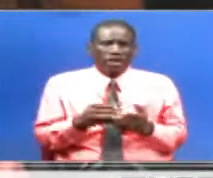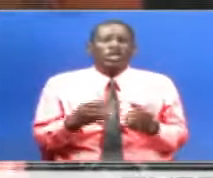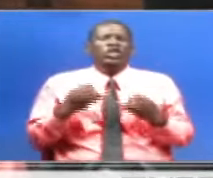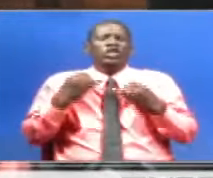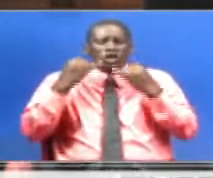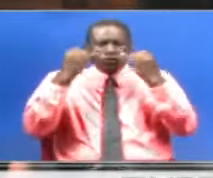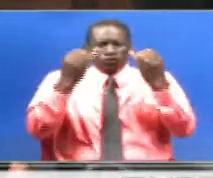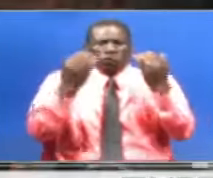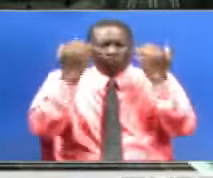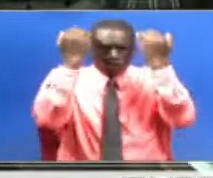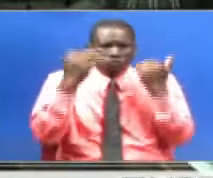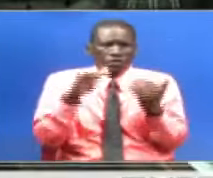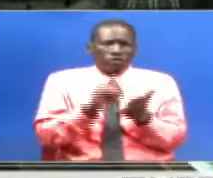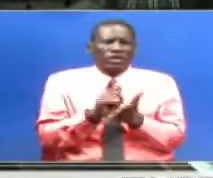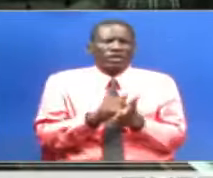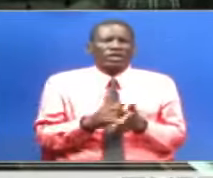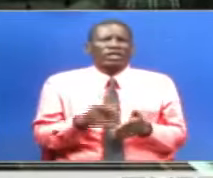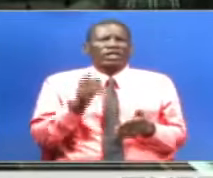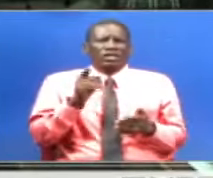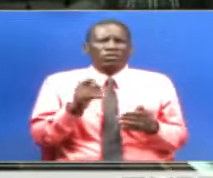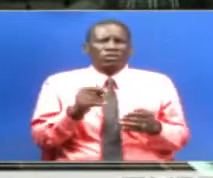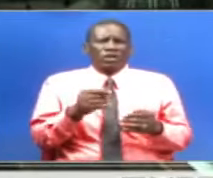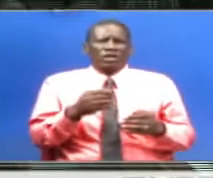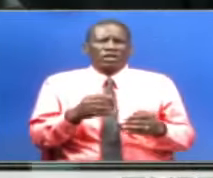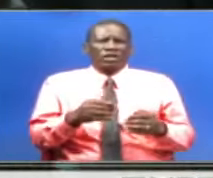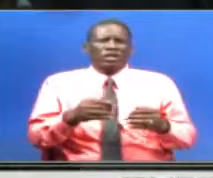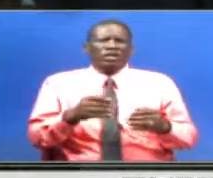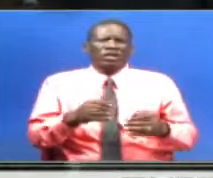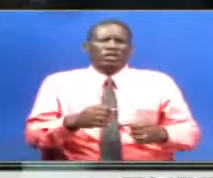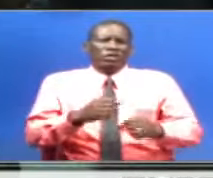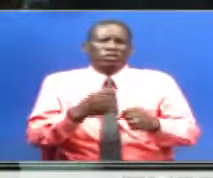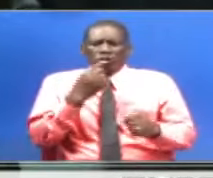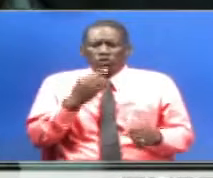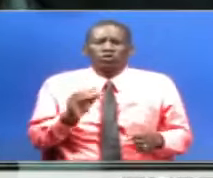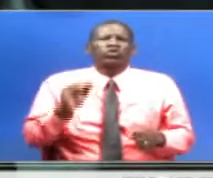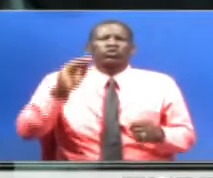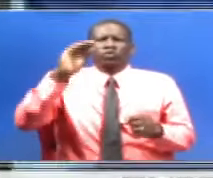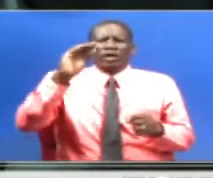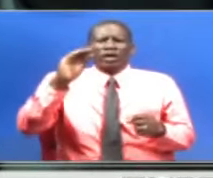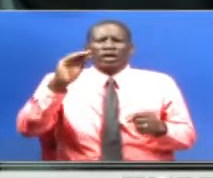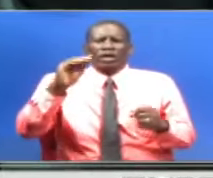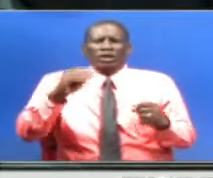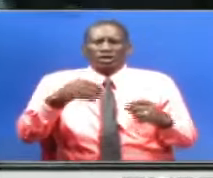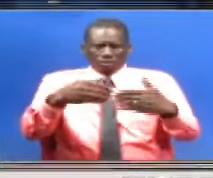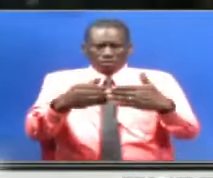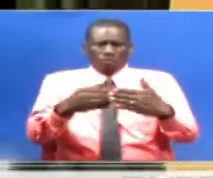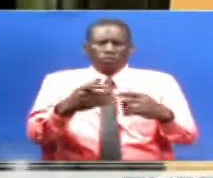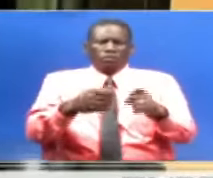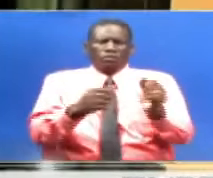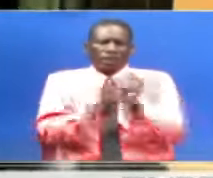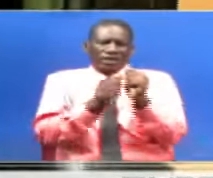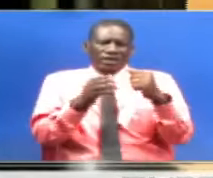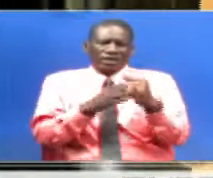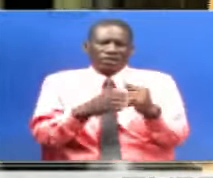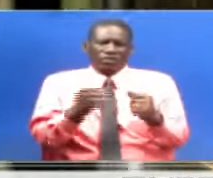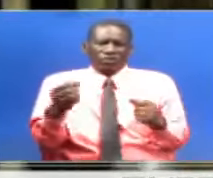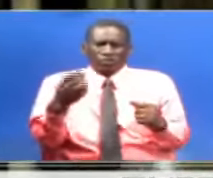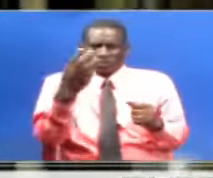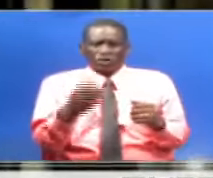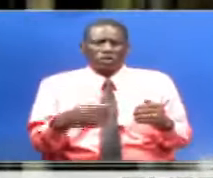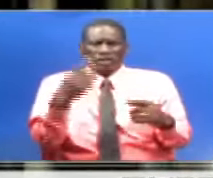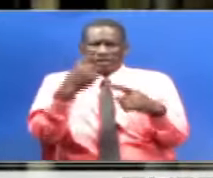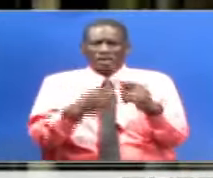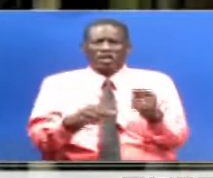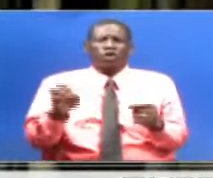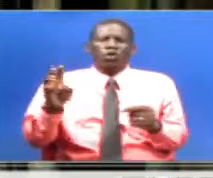the court that they will be entering their defense on oath from 19th of March next year. Waititu was